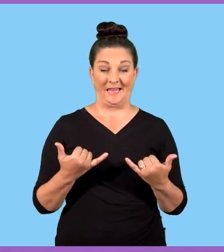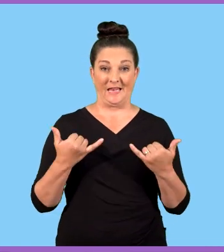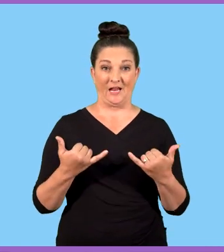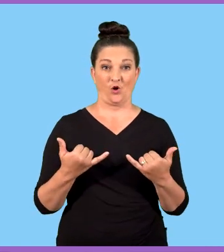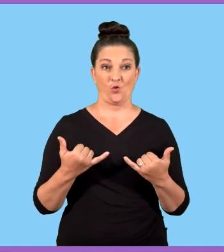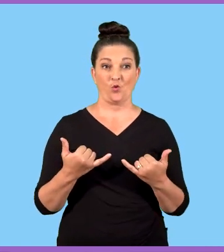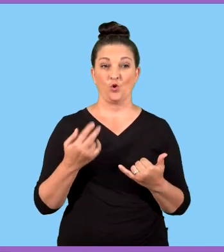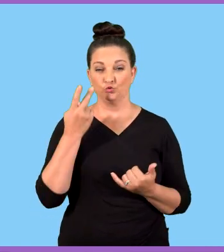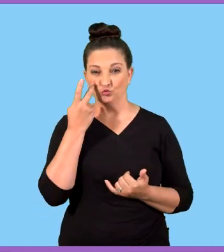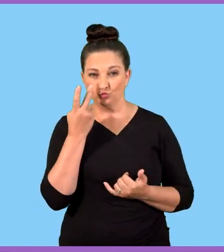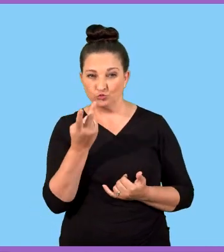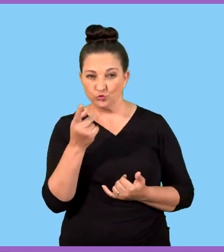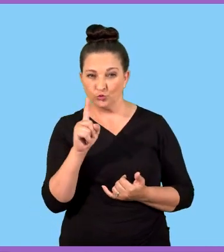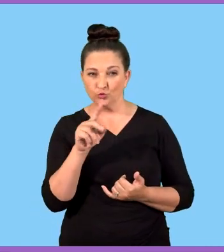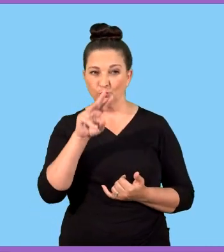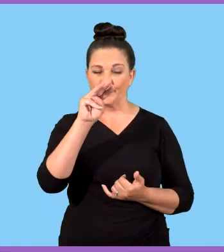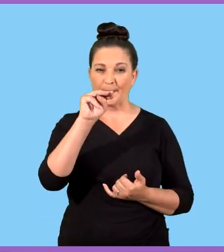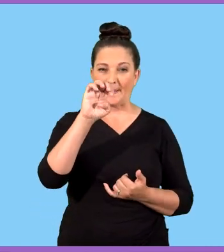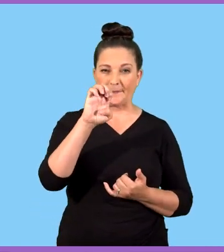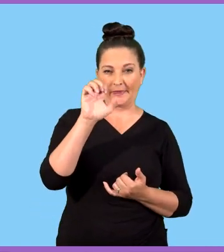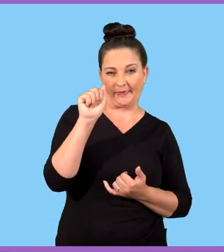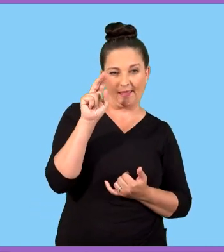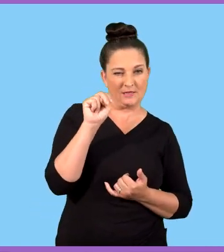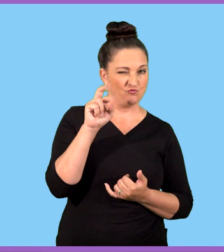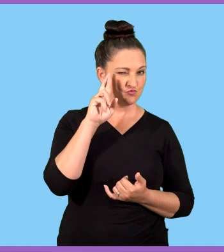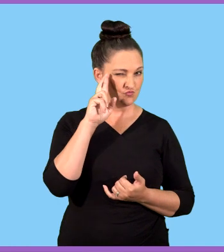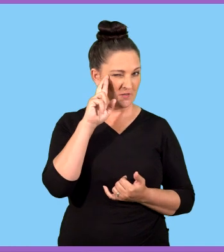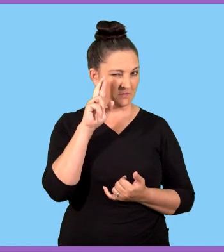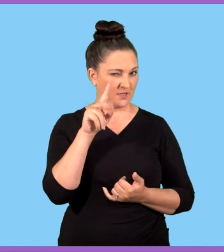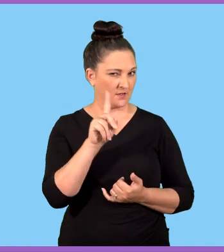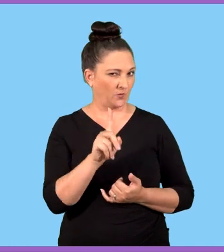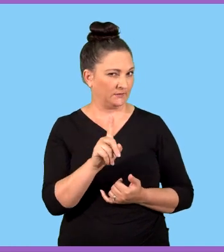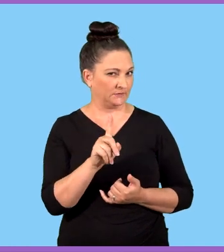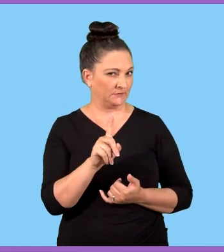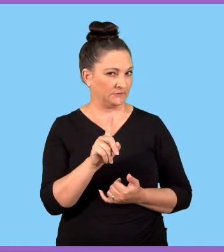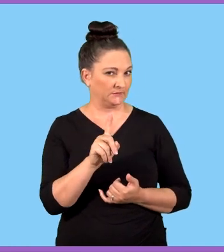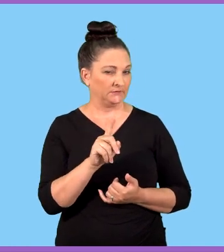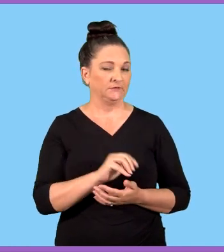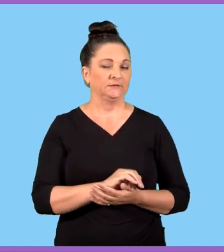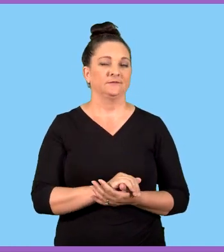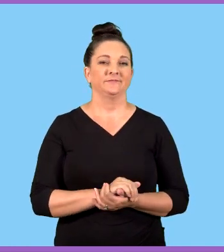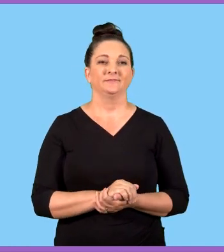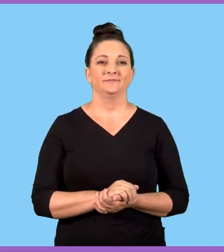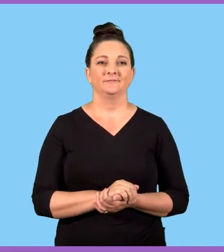Find the median. Find the mean first. So again, the mean